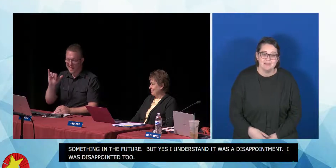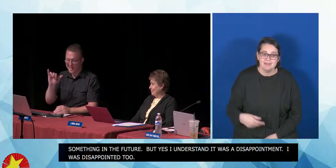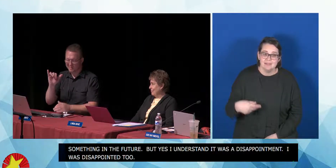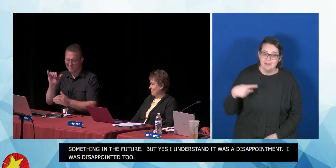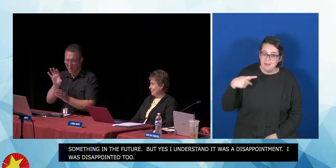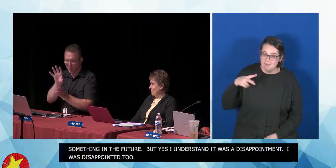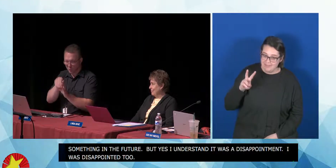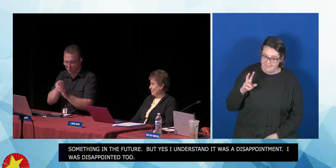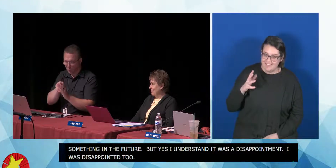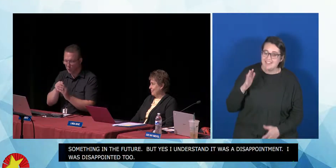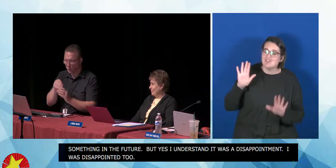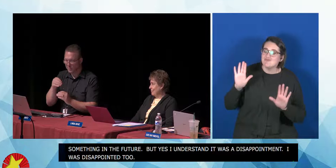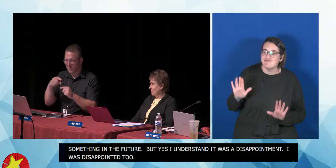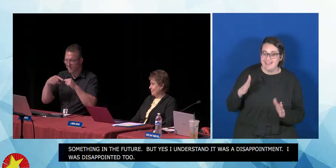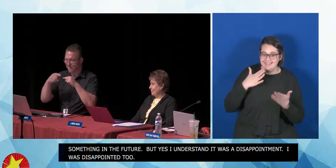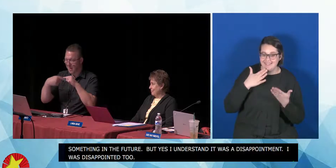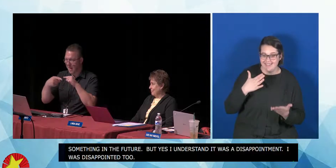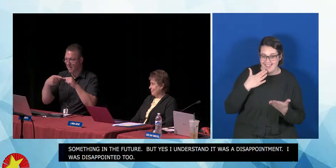Great, thank you.